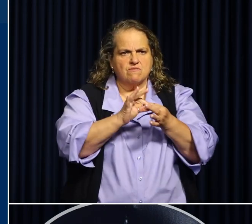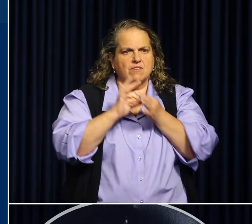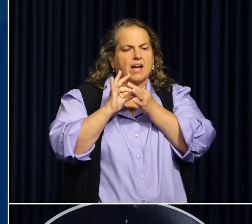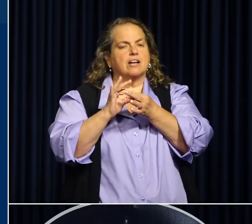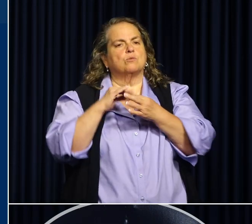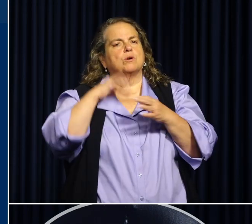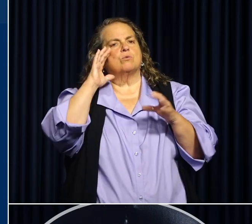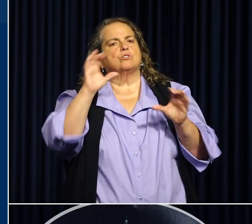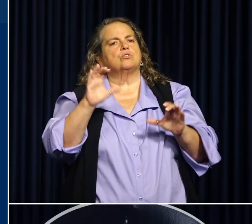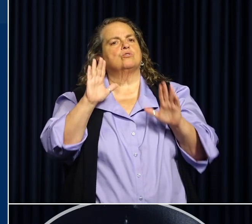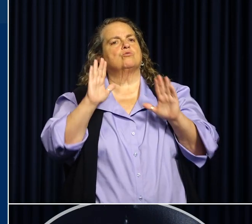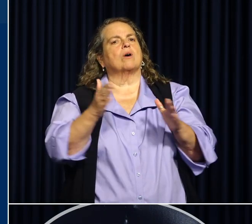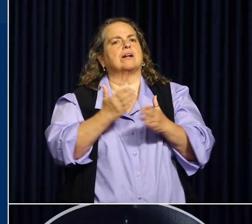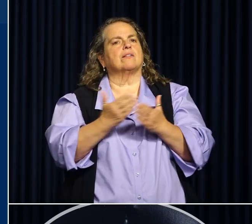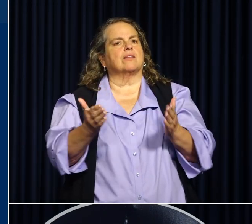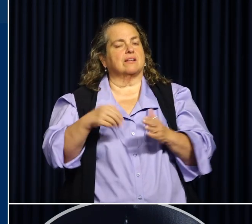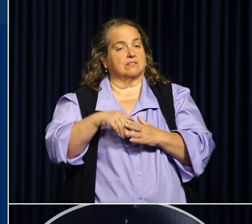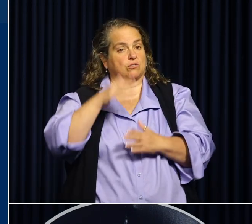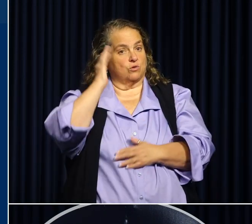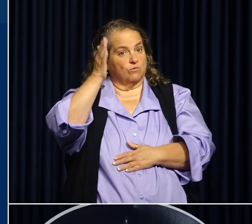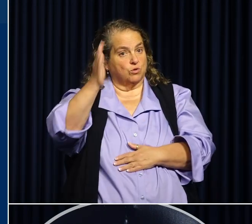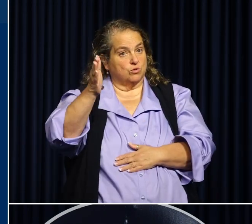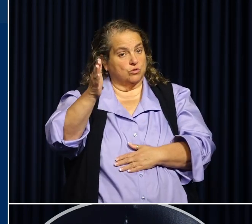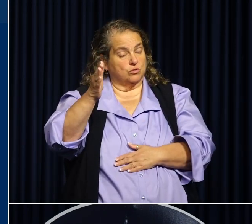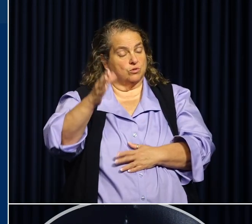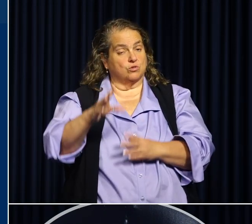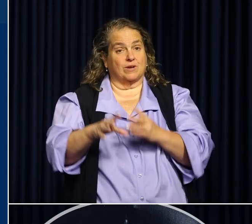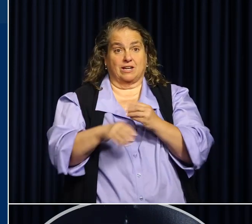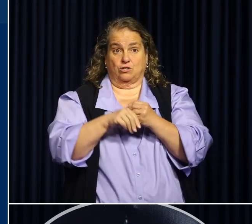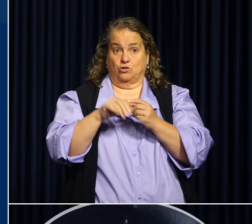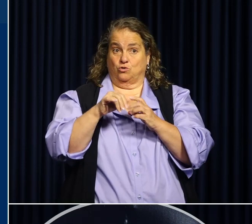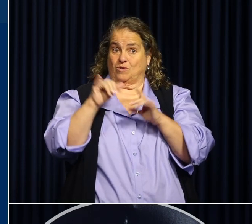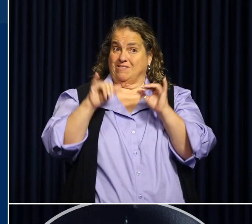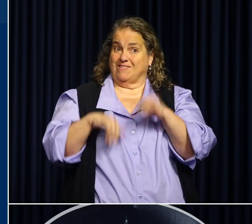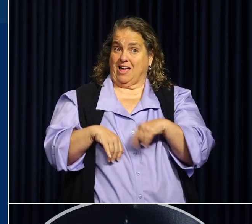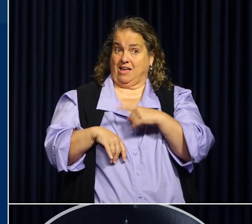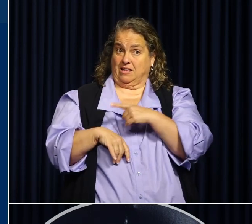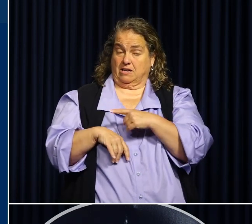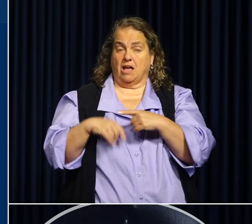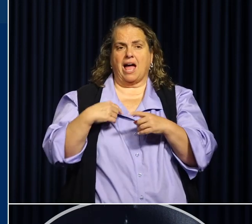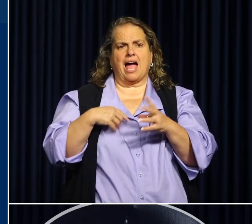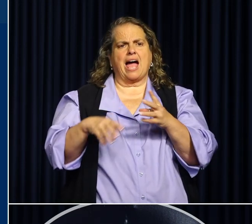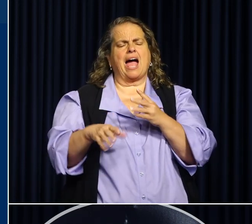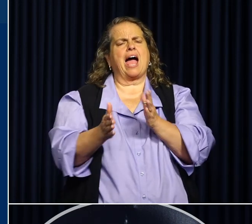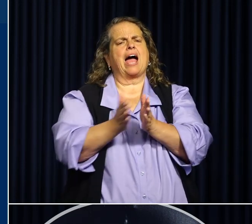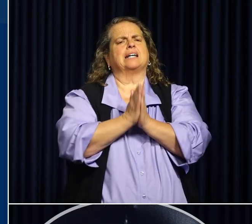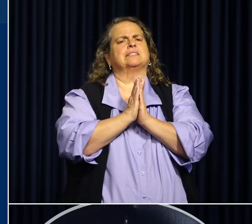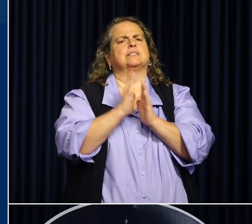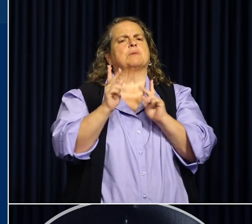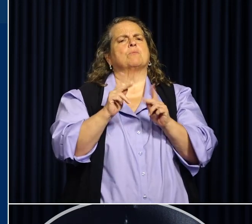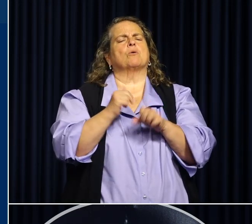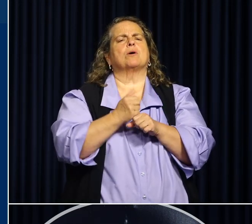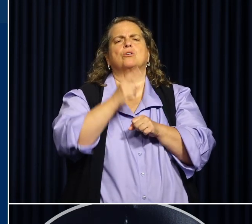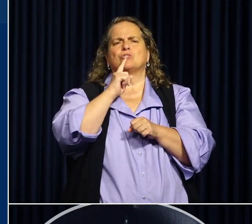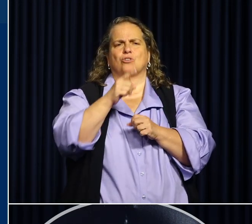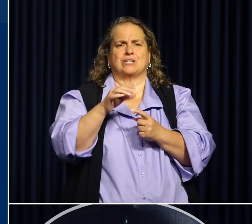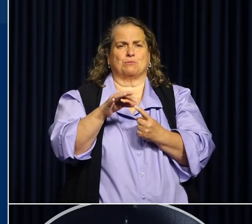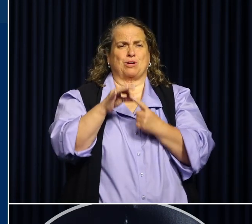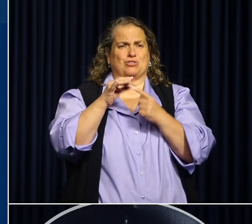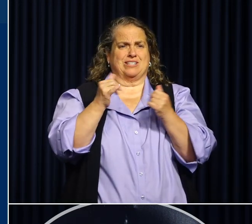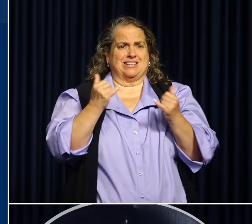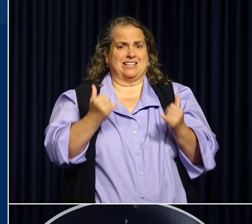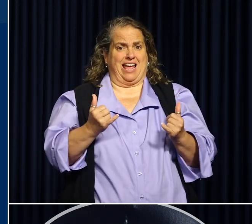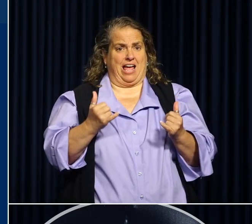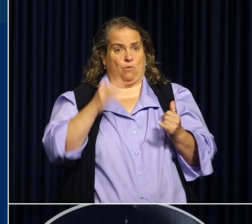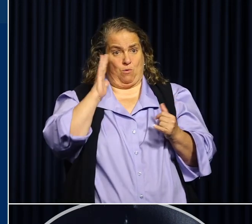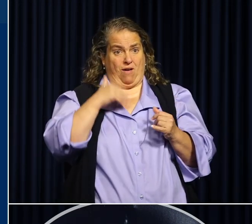into the future. In addition to this, we've asked people to make sure, especially now that we're going to have